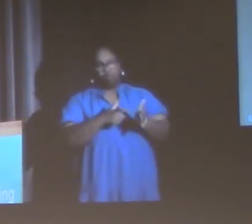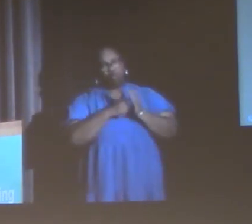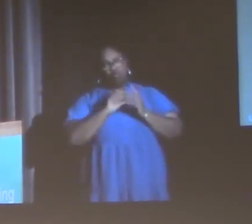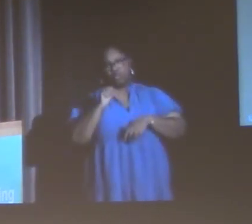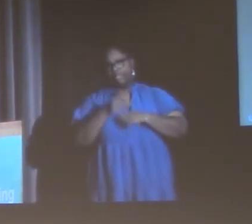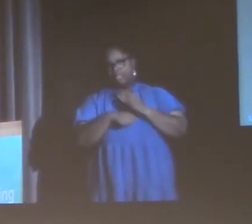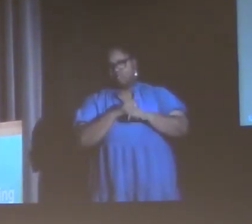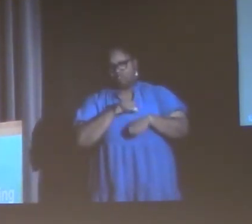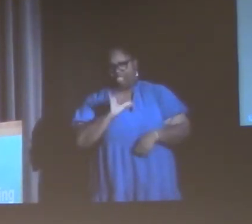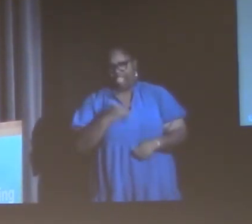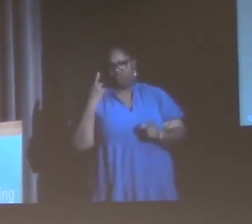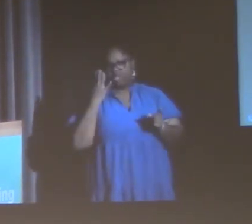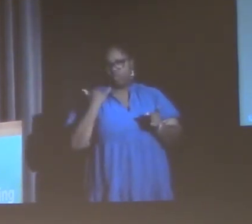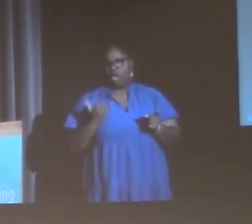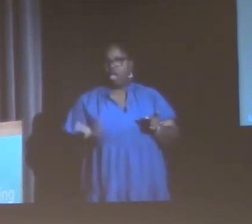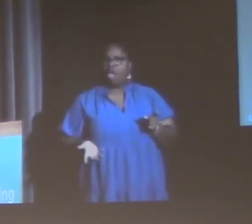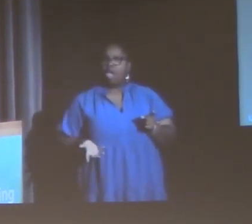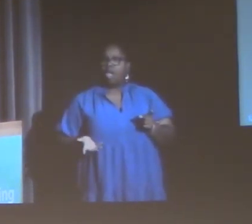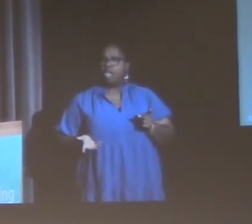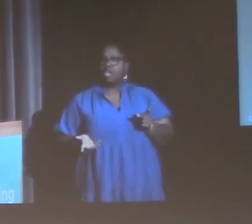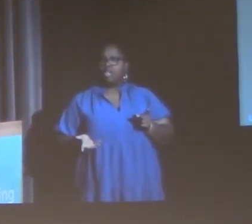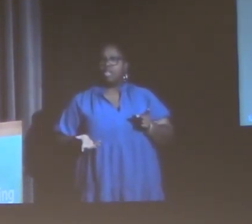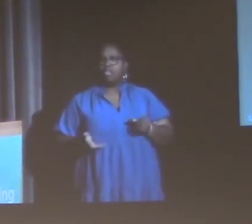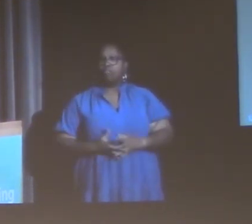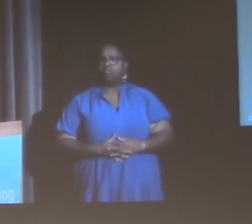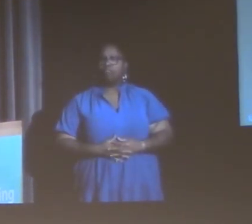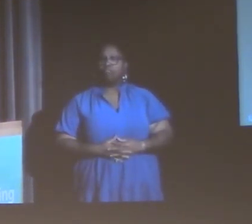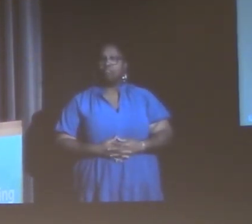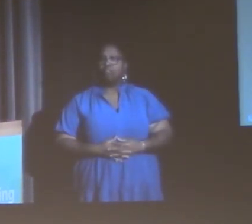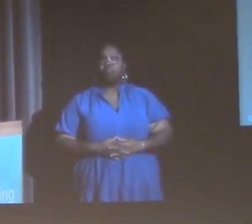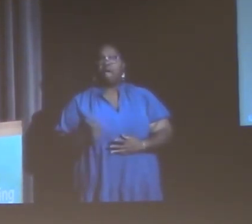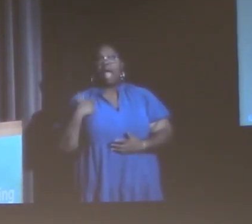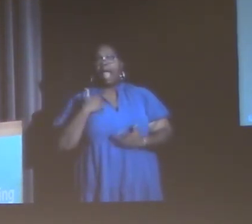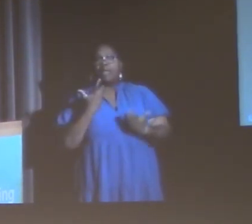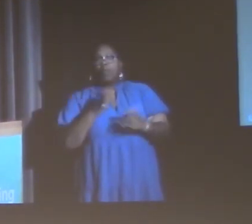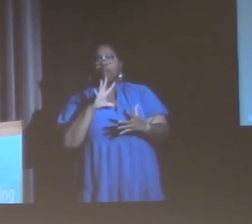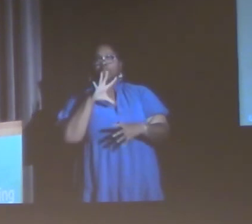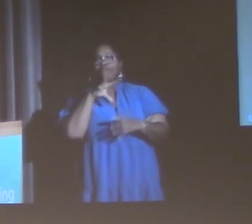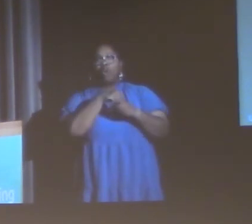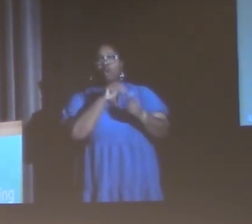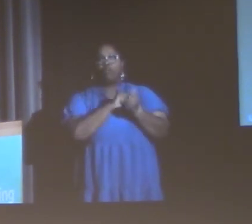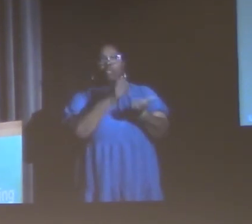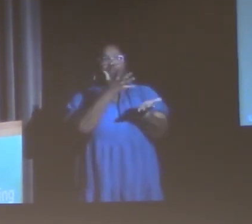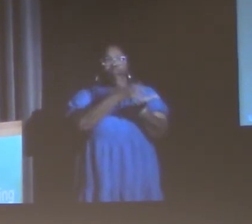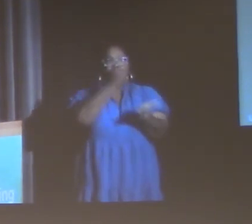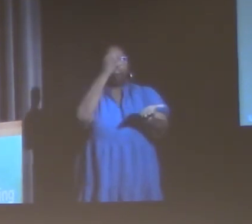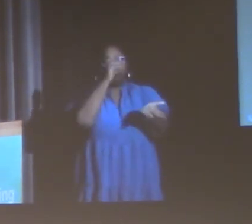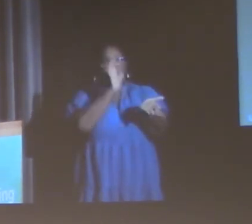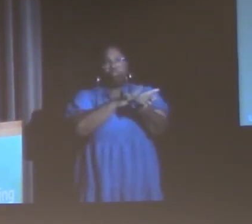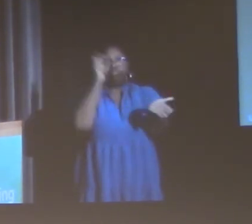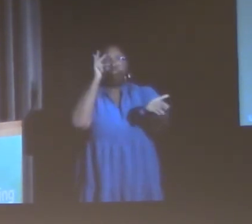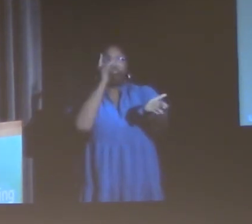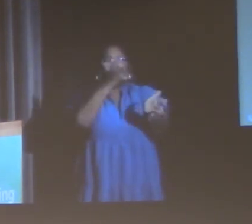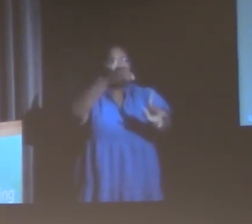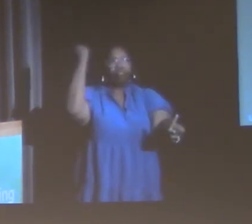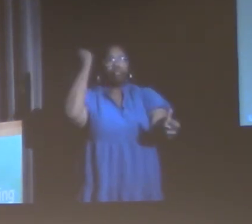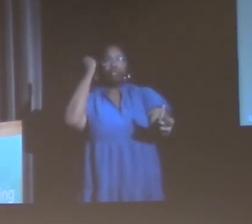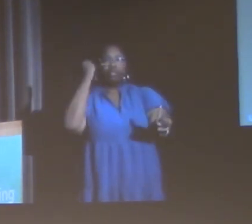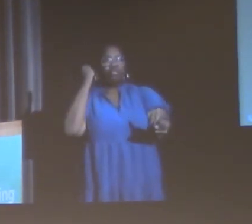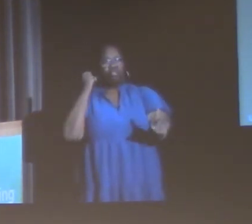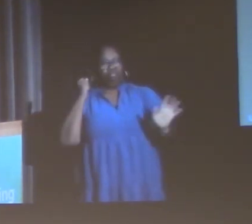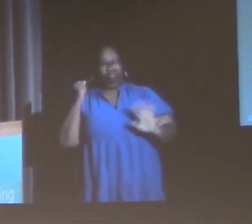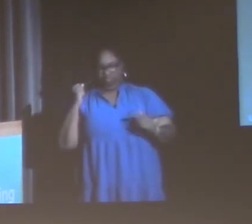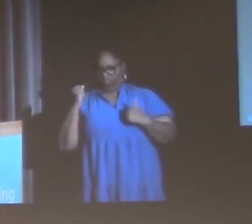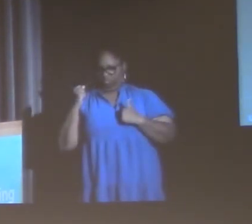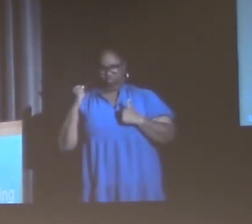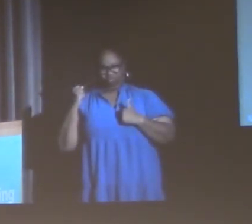and I just didn't want to be part of the taking. He's had so many things taken away. Who am I to